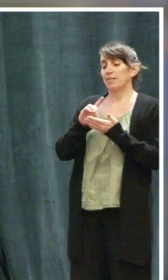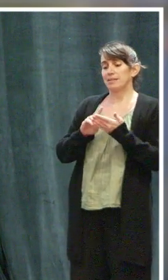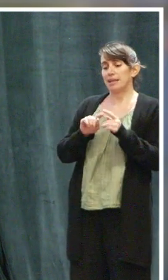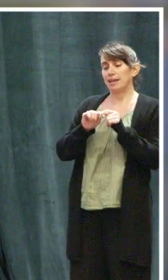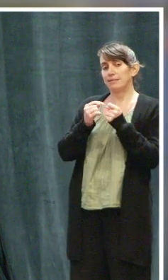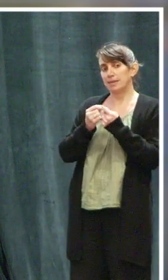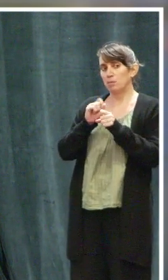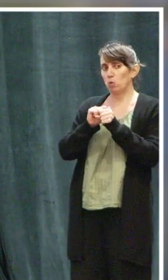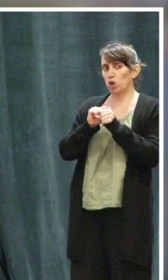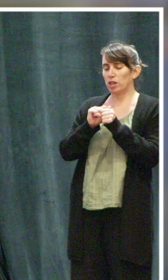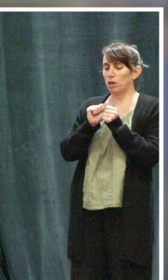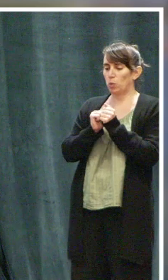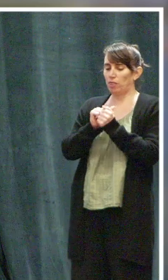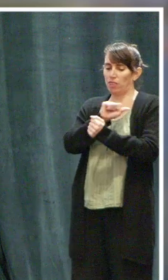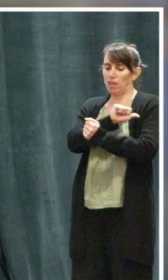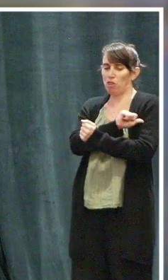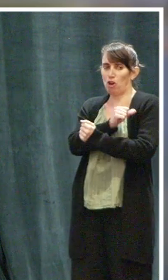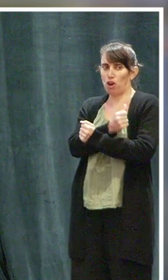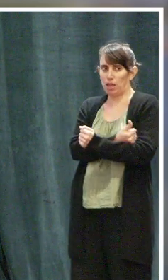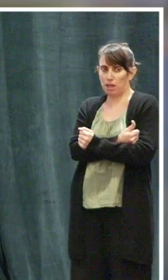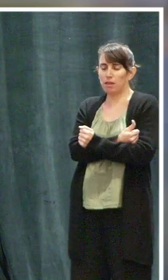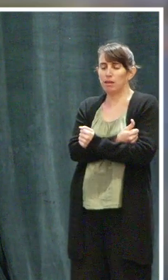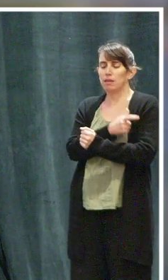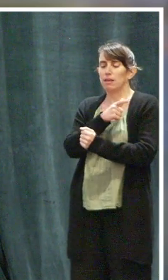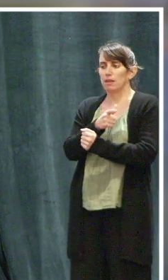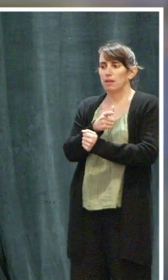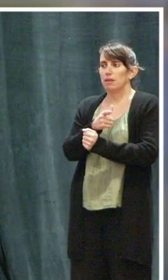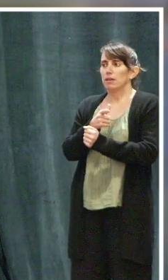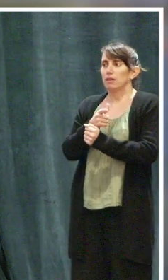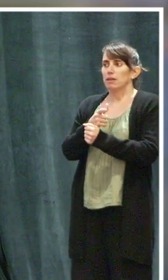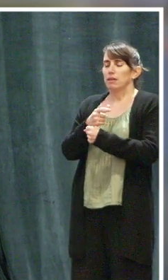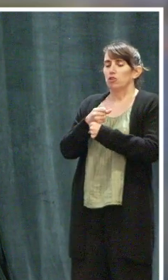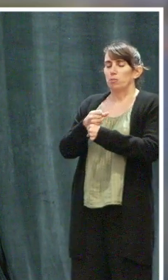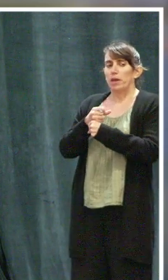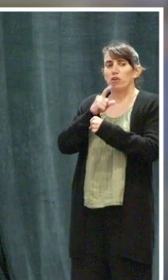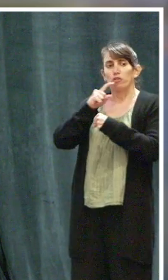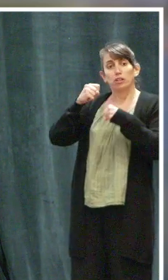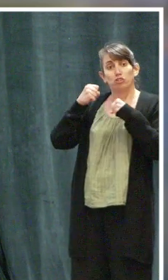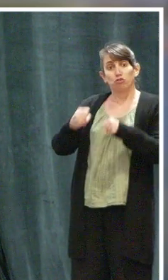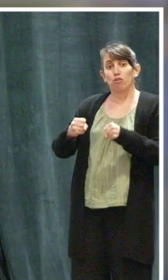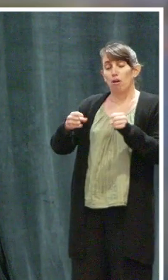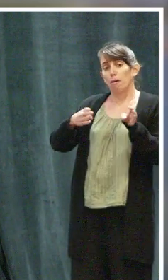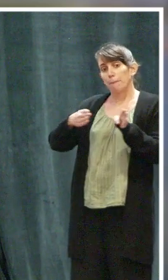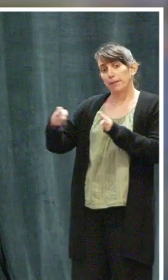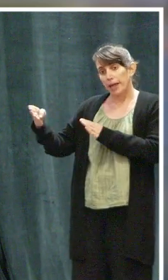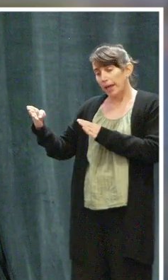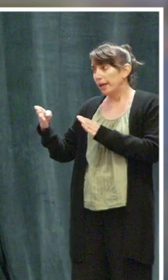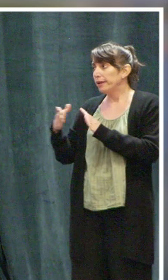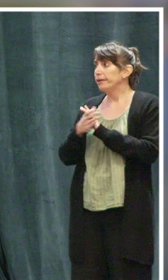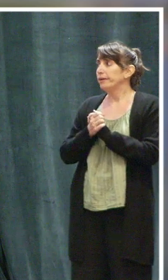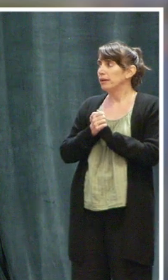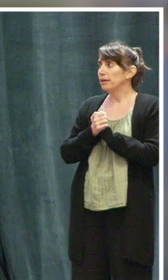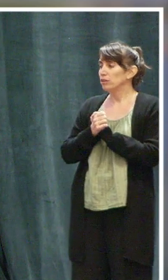is working with the authority to put forward a really strong plan for sustainability and for reuse